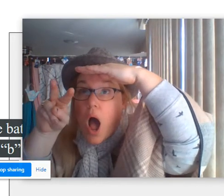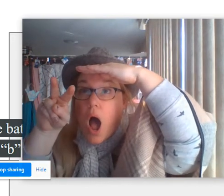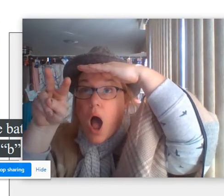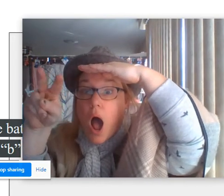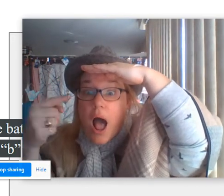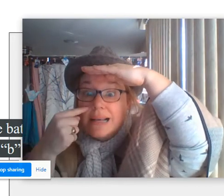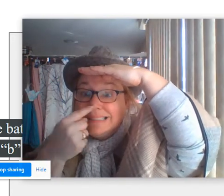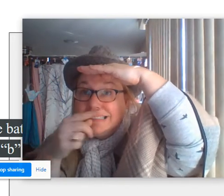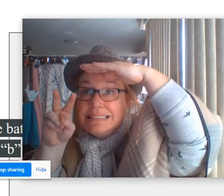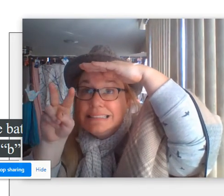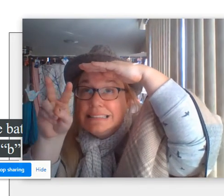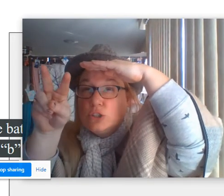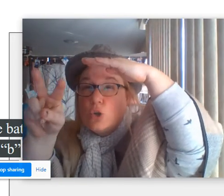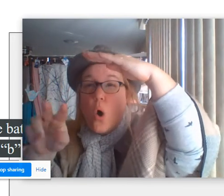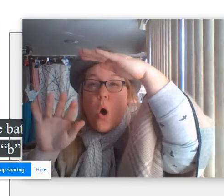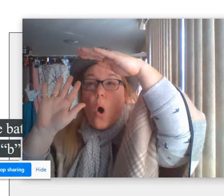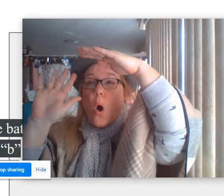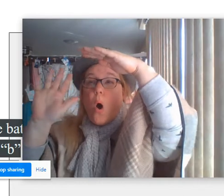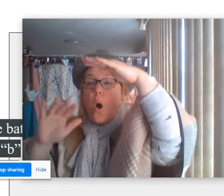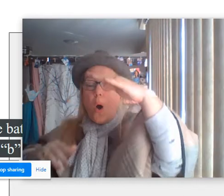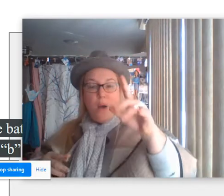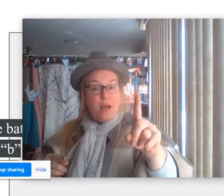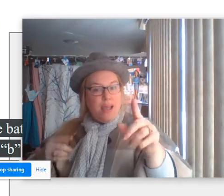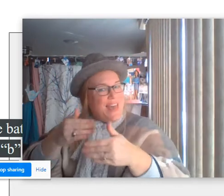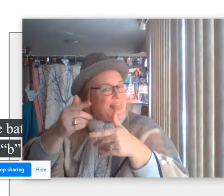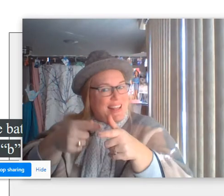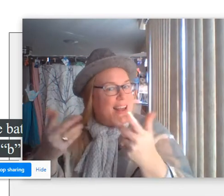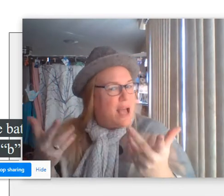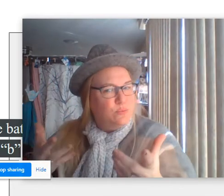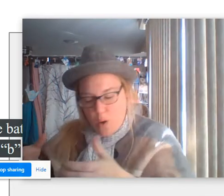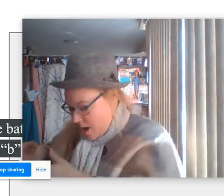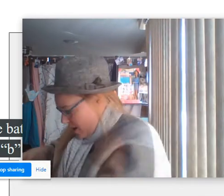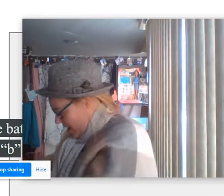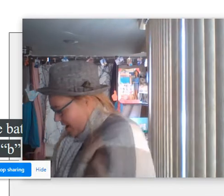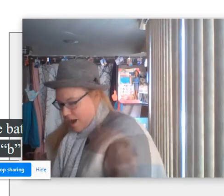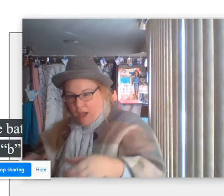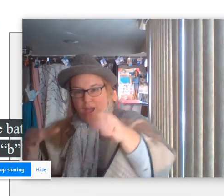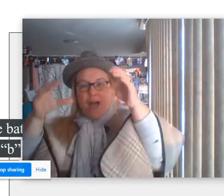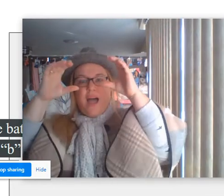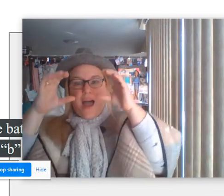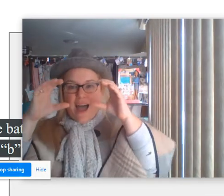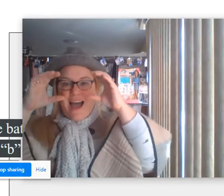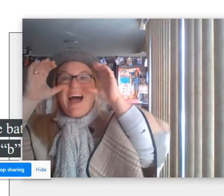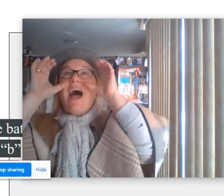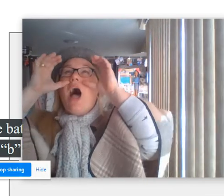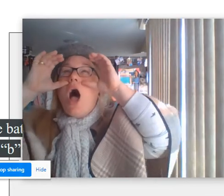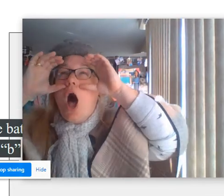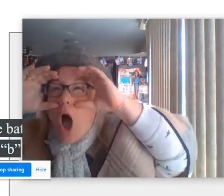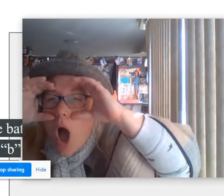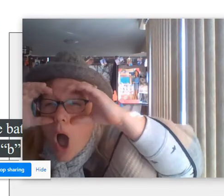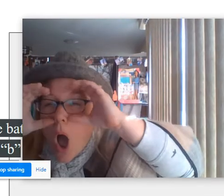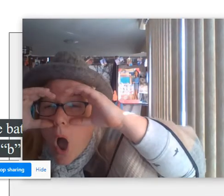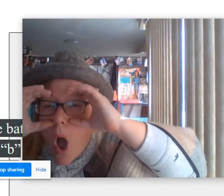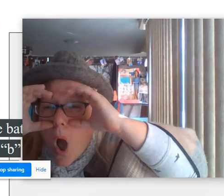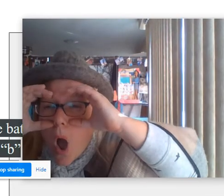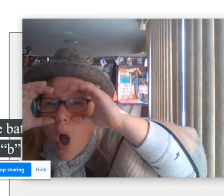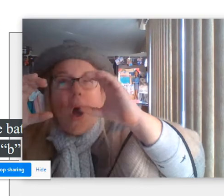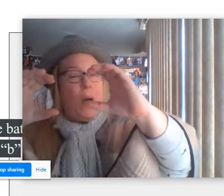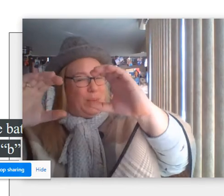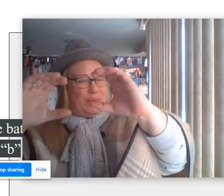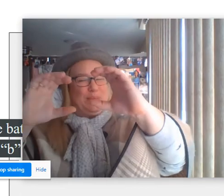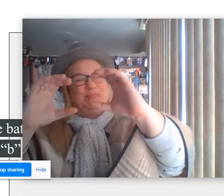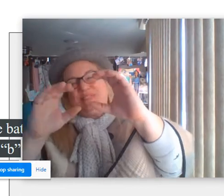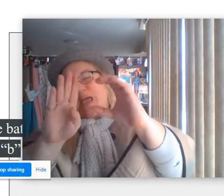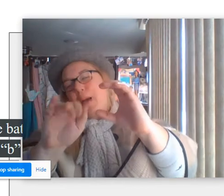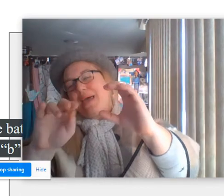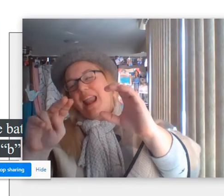the ball soar across the sky, right? And then so your next automatic thing is to reach down maybe and pretend grabbing